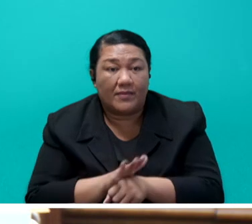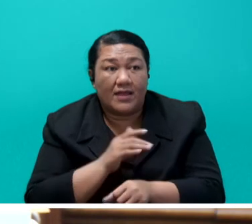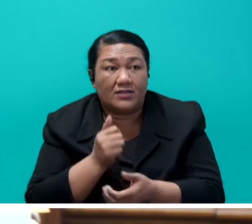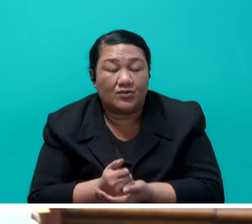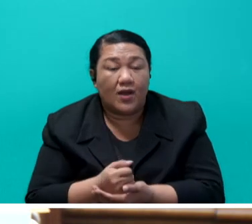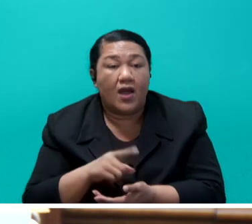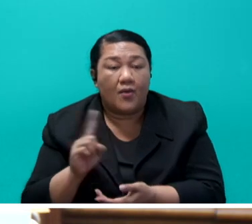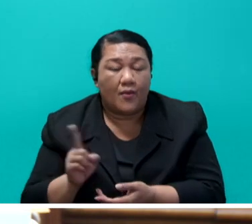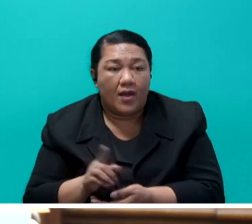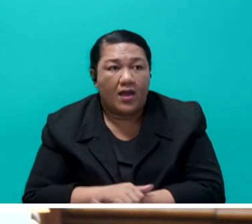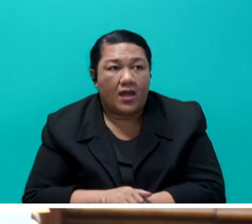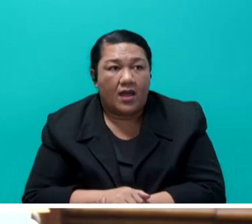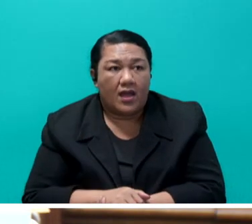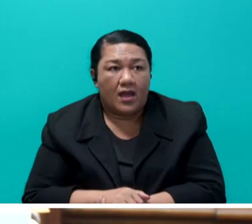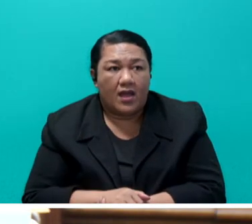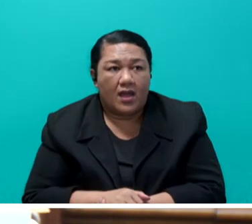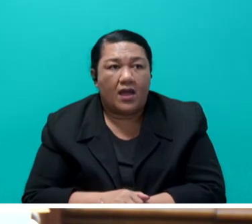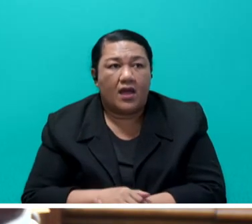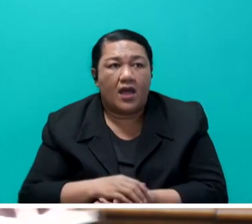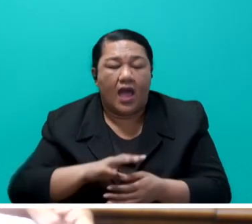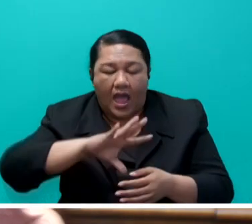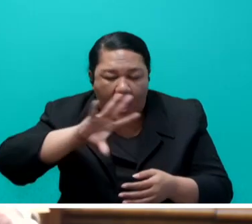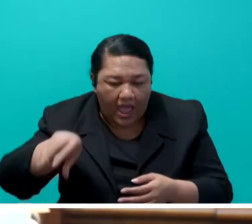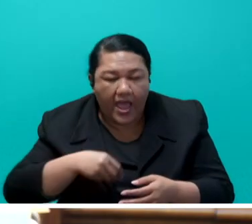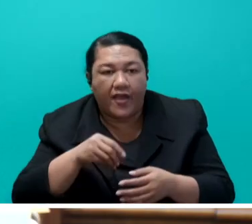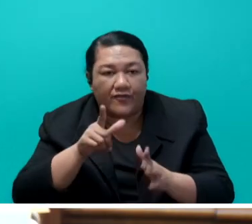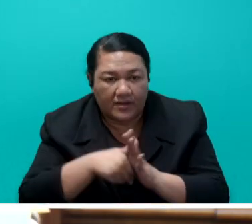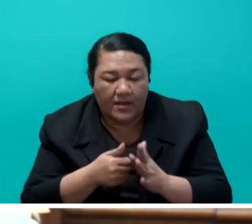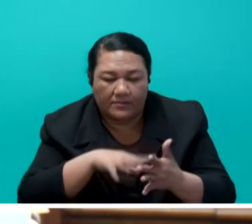gradually for further dilution.